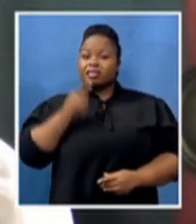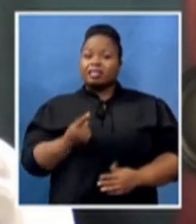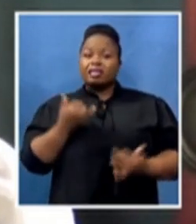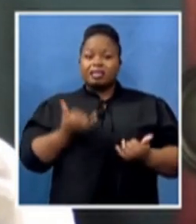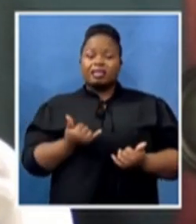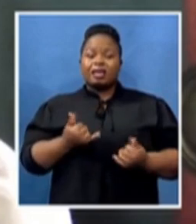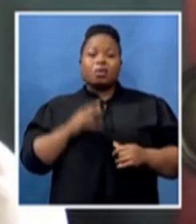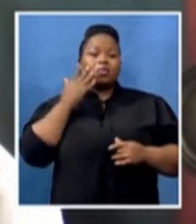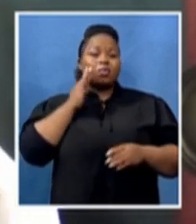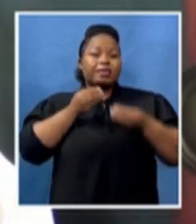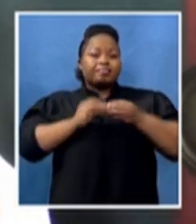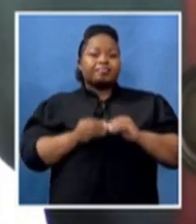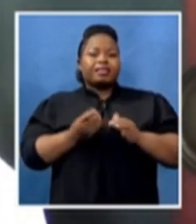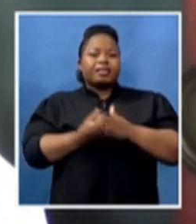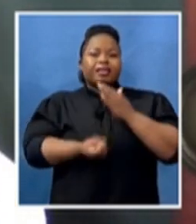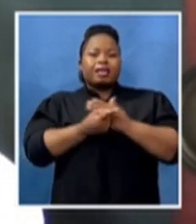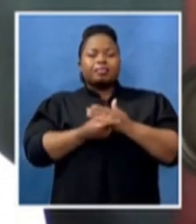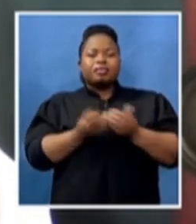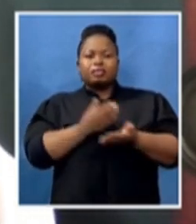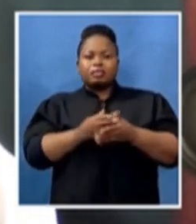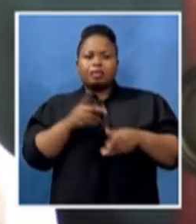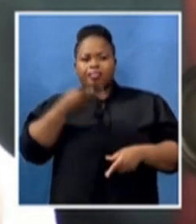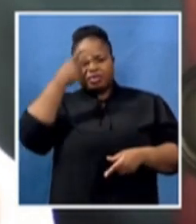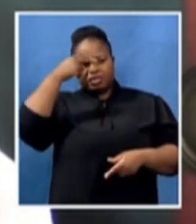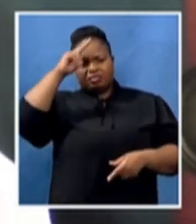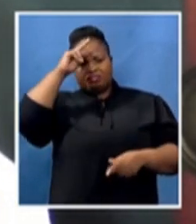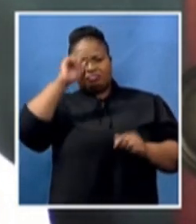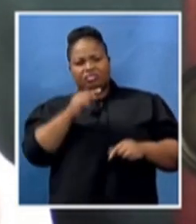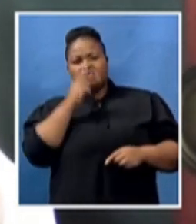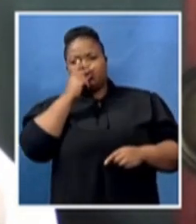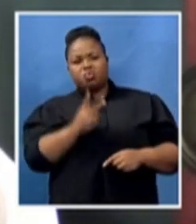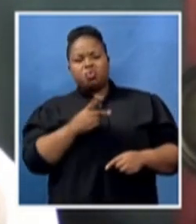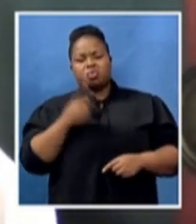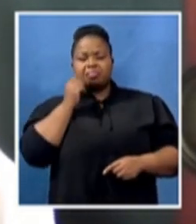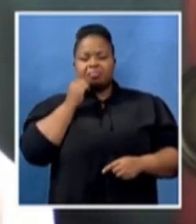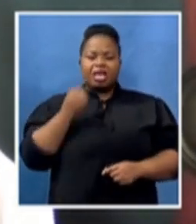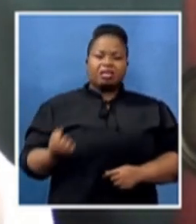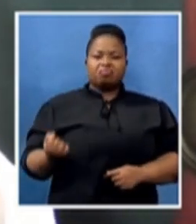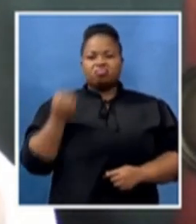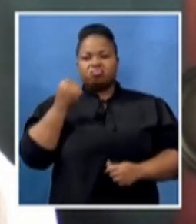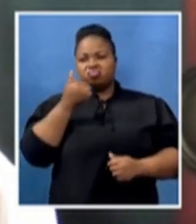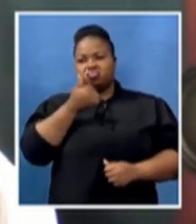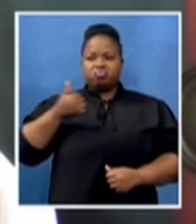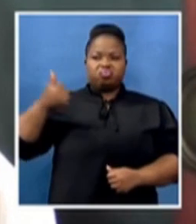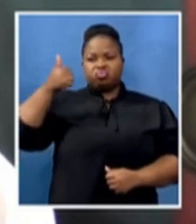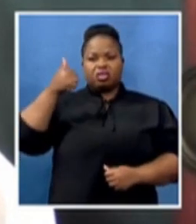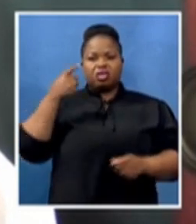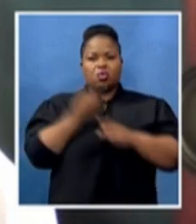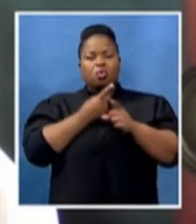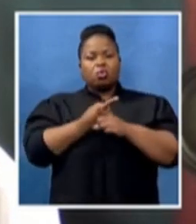interpretations of masculinity arise, and the linkages between toxic masculinity and gender-based violence are